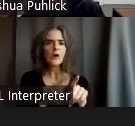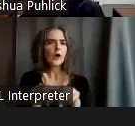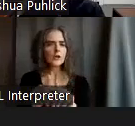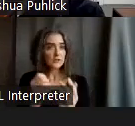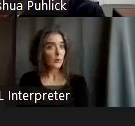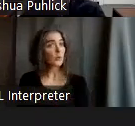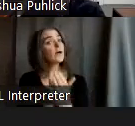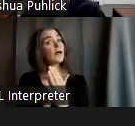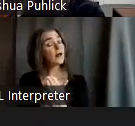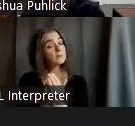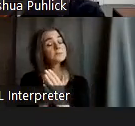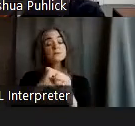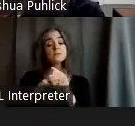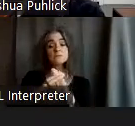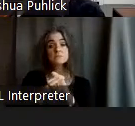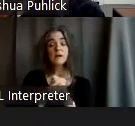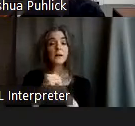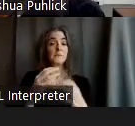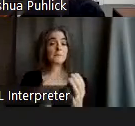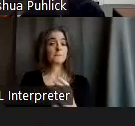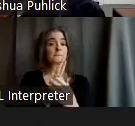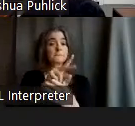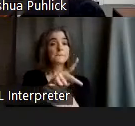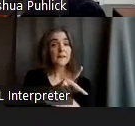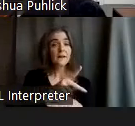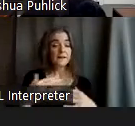plant and animal biodiversity.